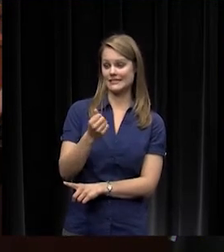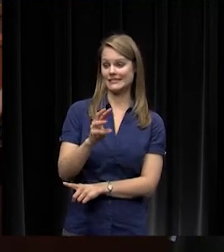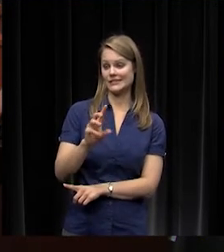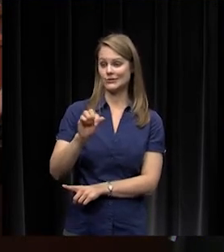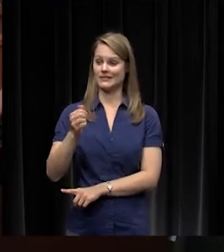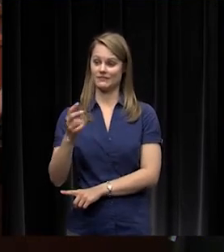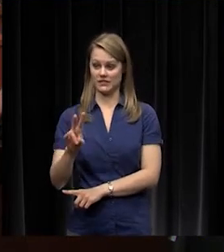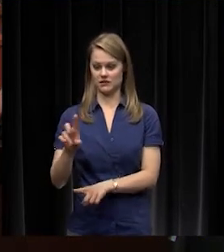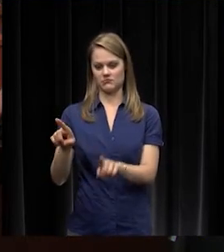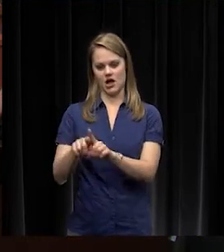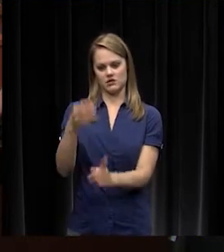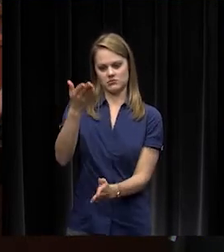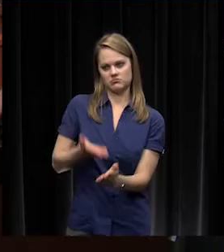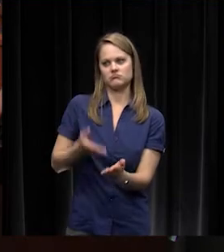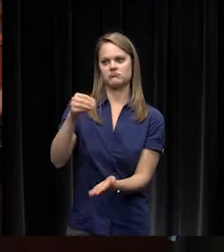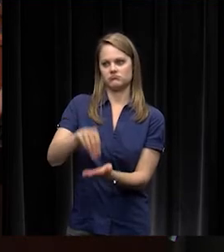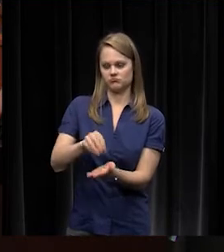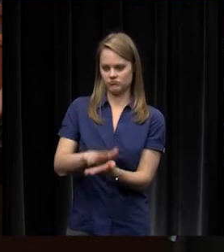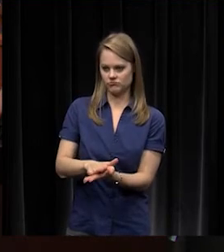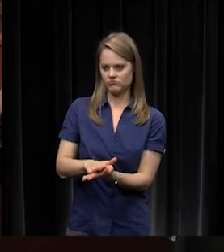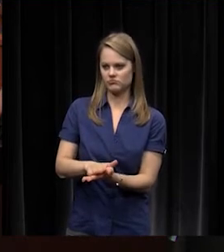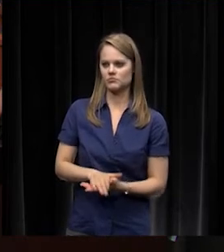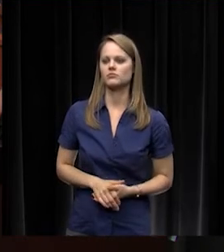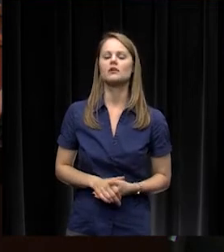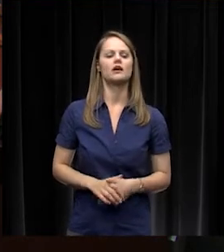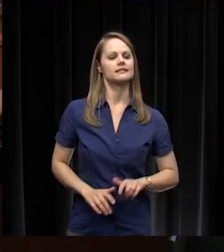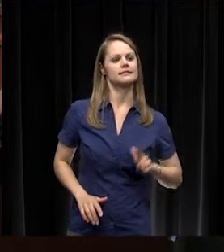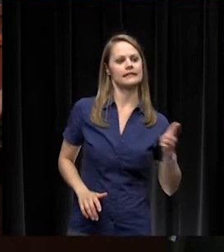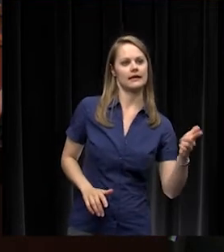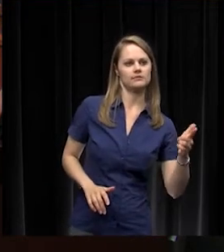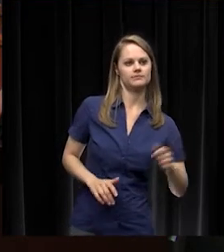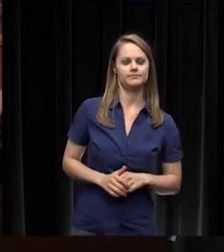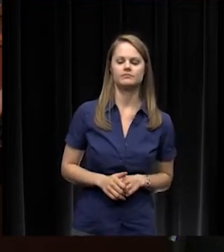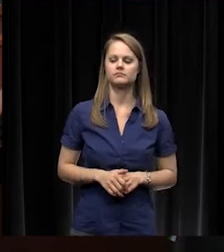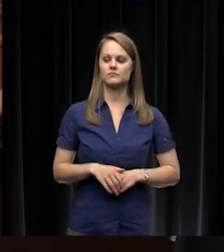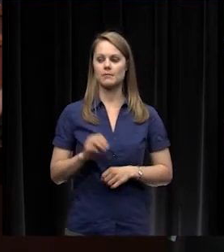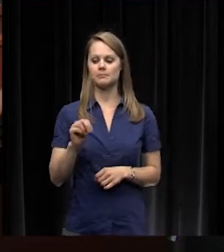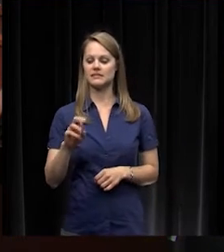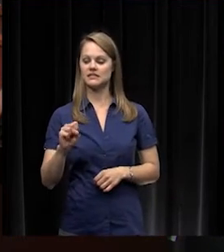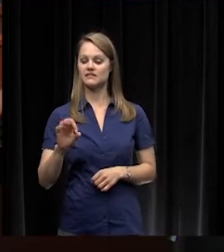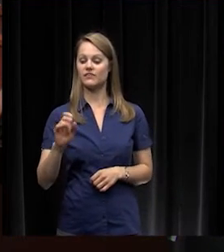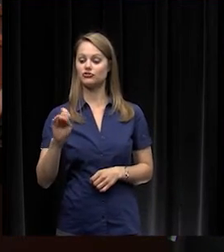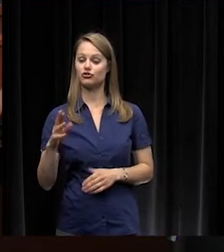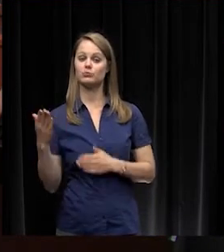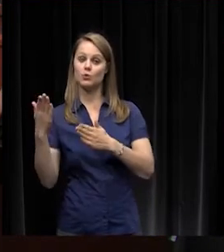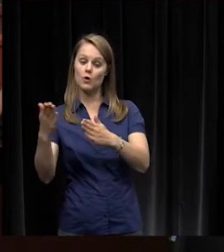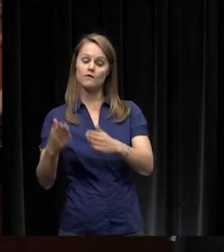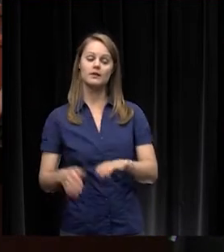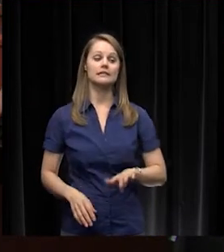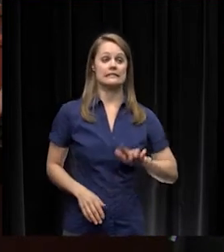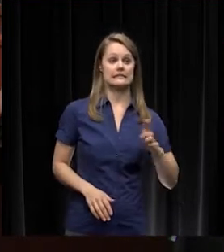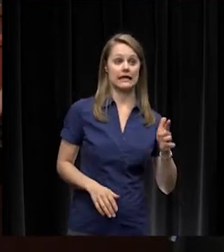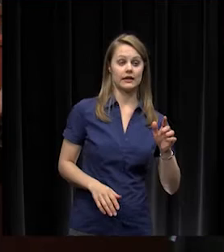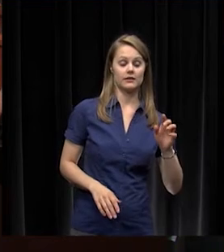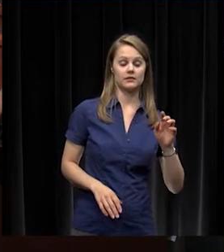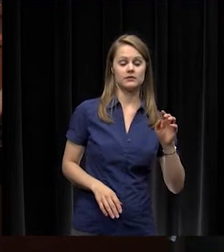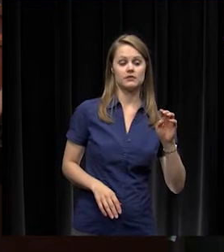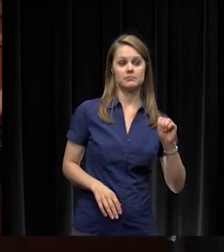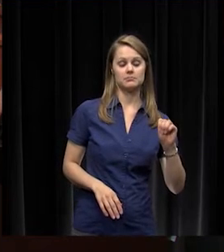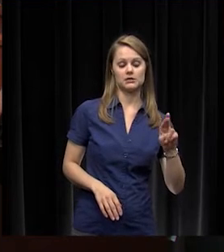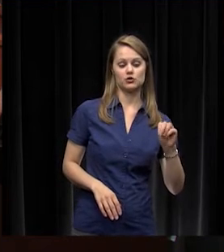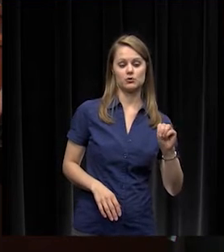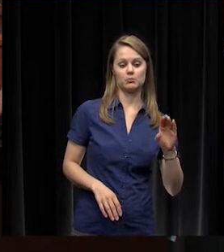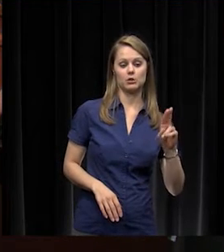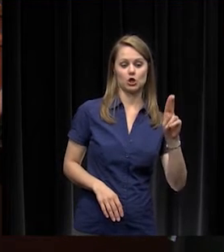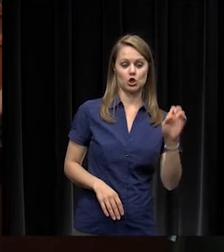Second. I have a motion by Mrs. Felter and a second by Mr. McCune. Joy? Mr. Shear? Yes. Mr. Beveridge? Yes. Mr.